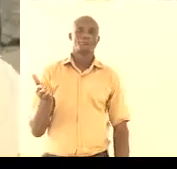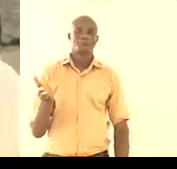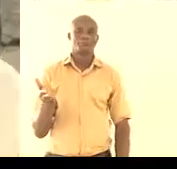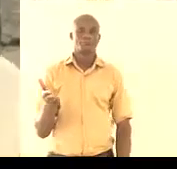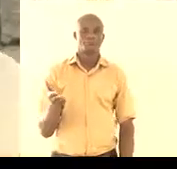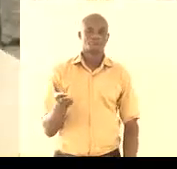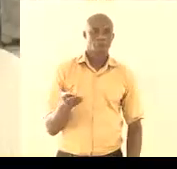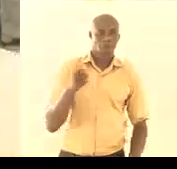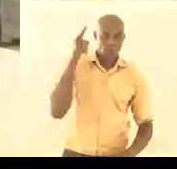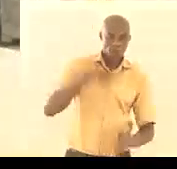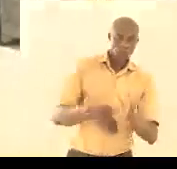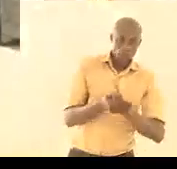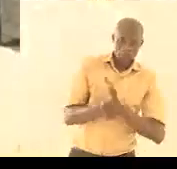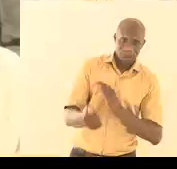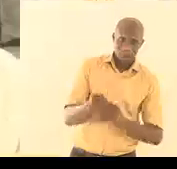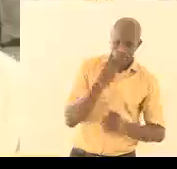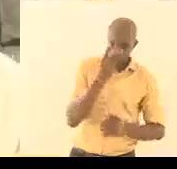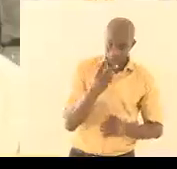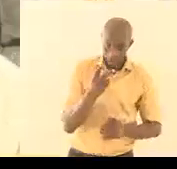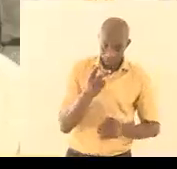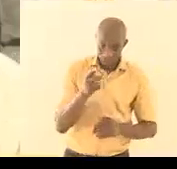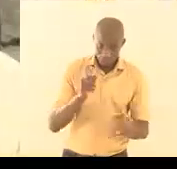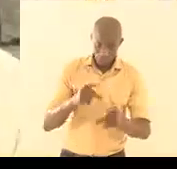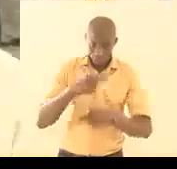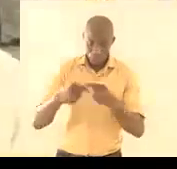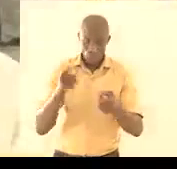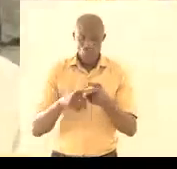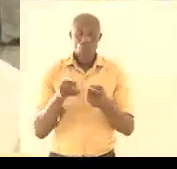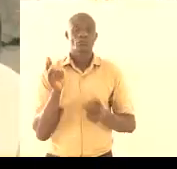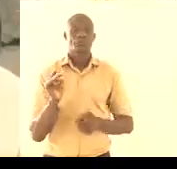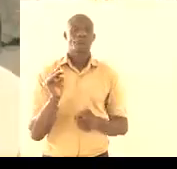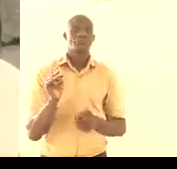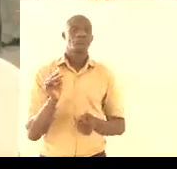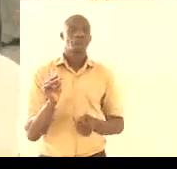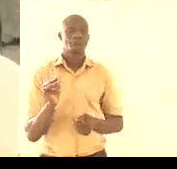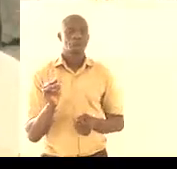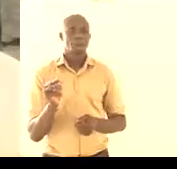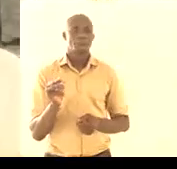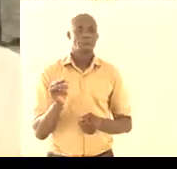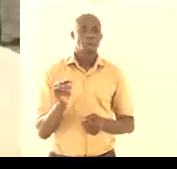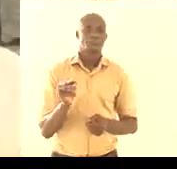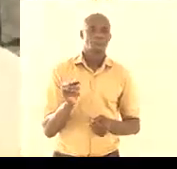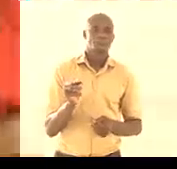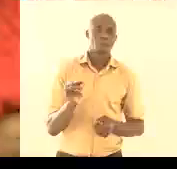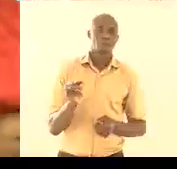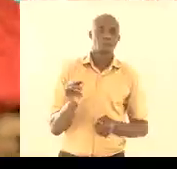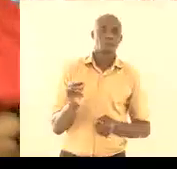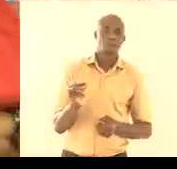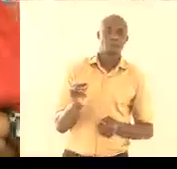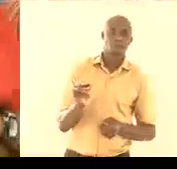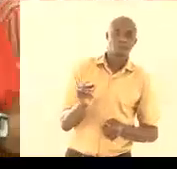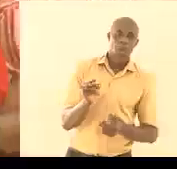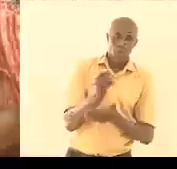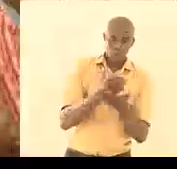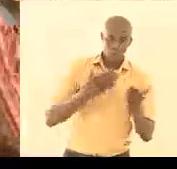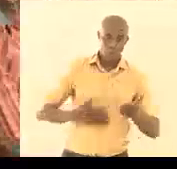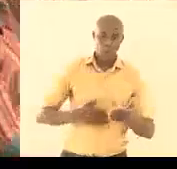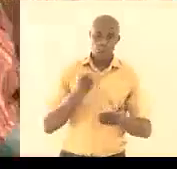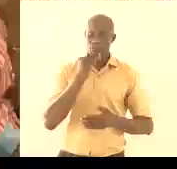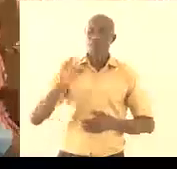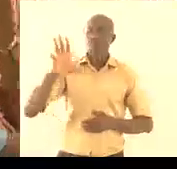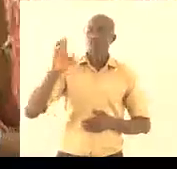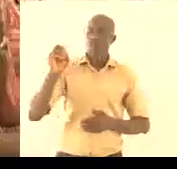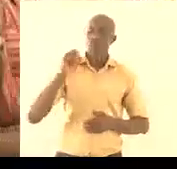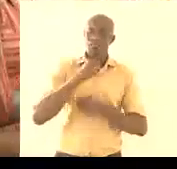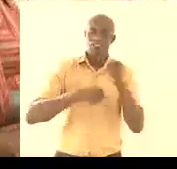What experts see when people go to consult counselors and psychologists is amazing. Somebody is